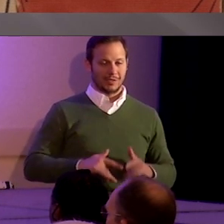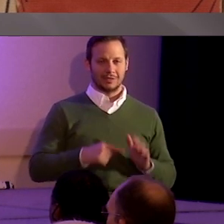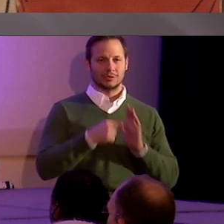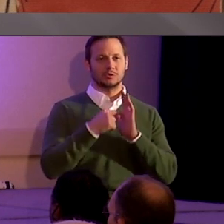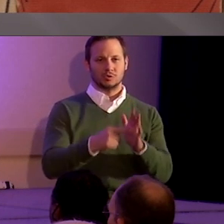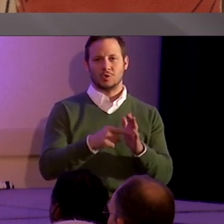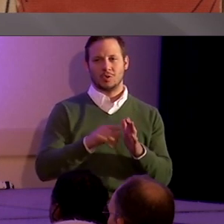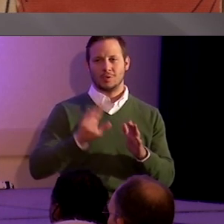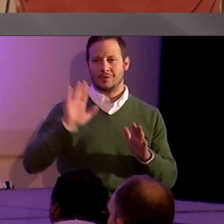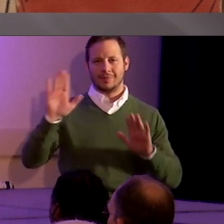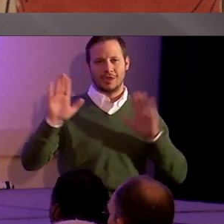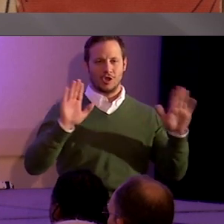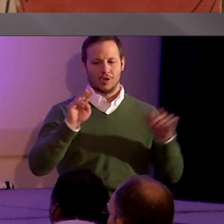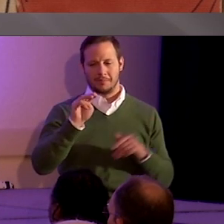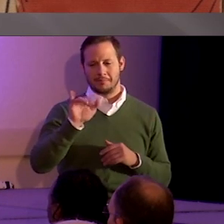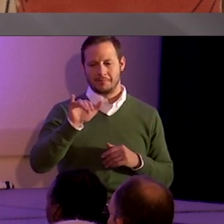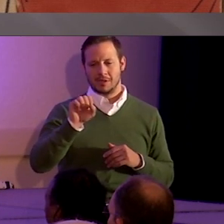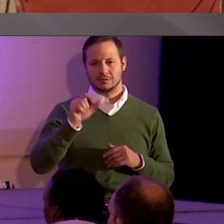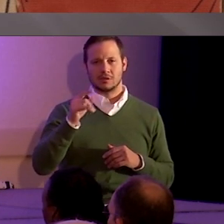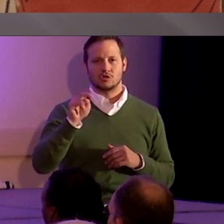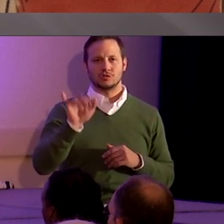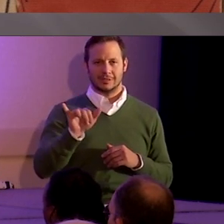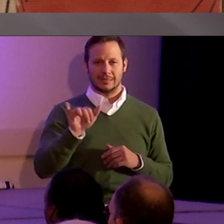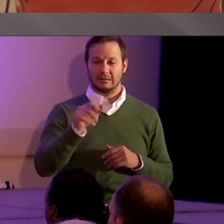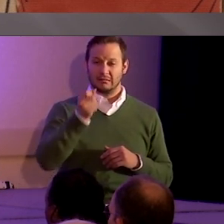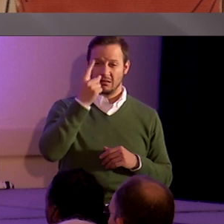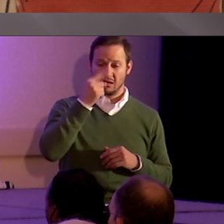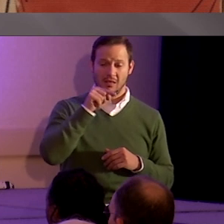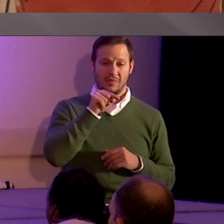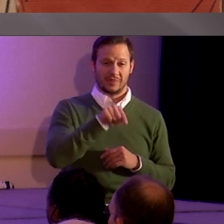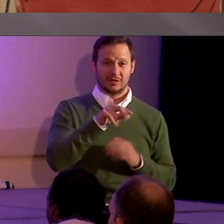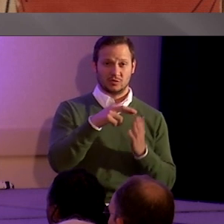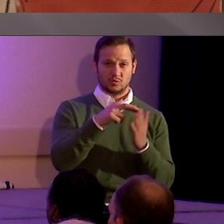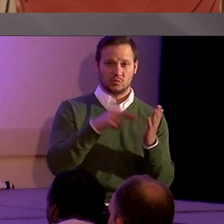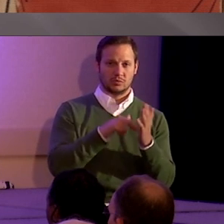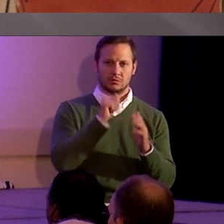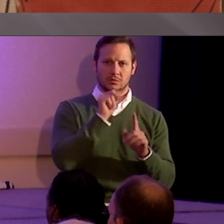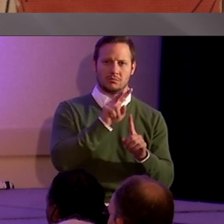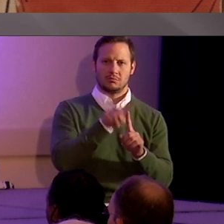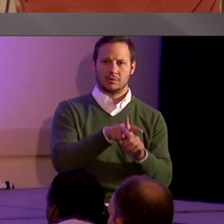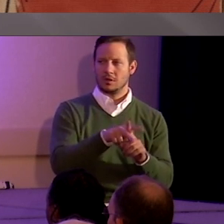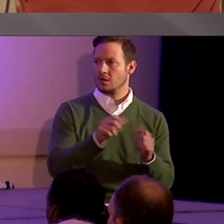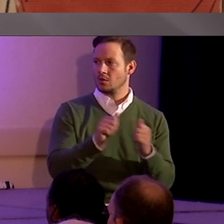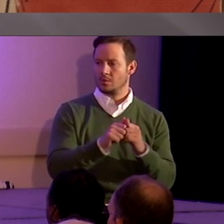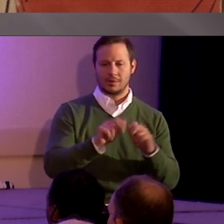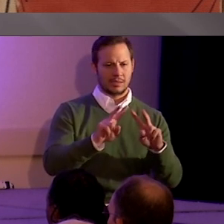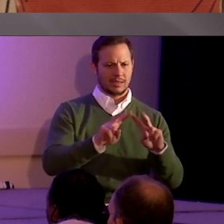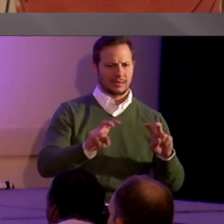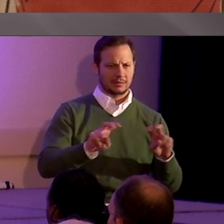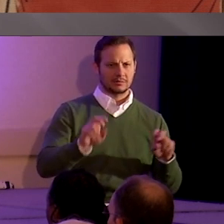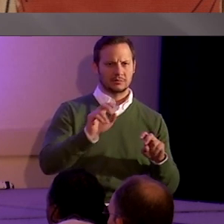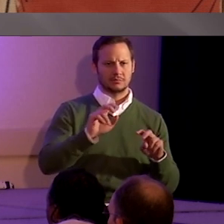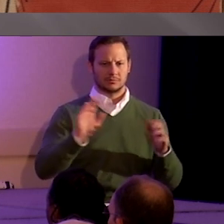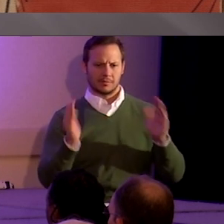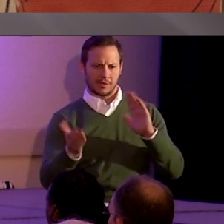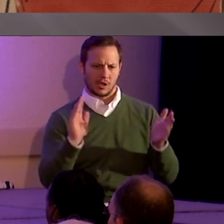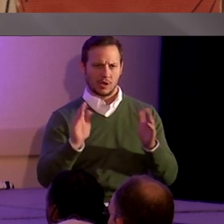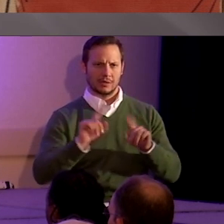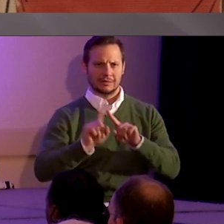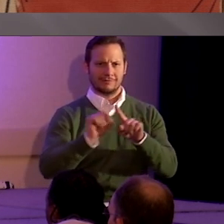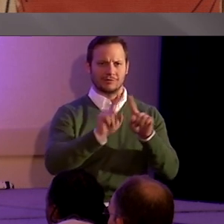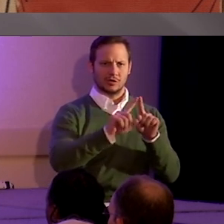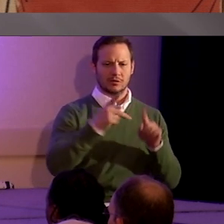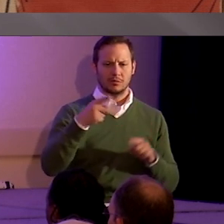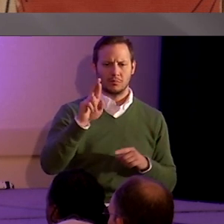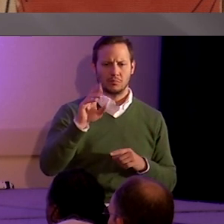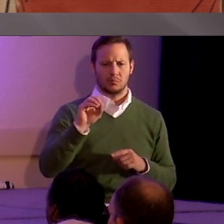This discomfort means that the same rules don't seem to apply when it comes to an analysis of nude protest. The